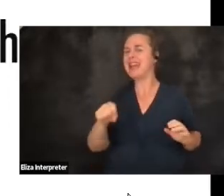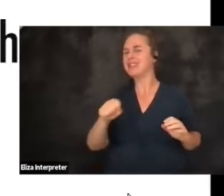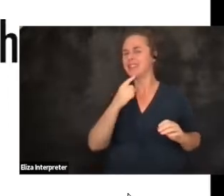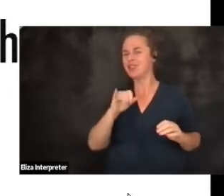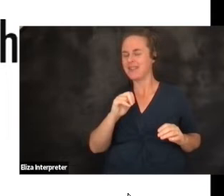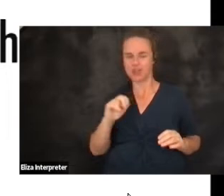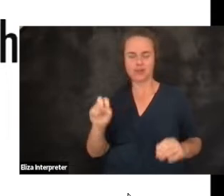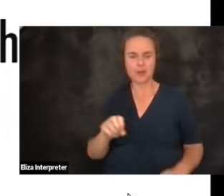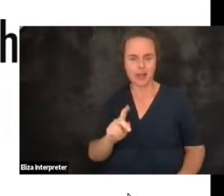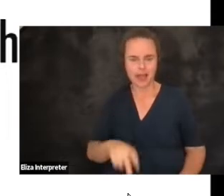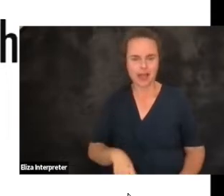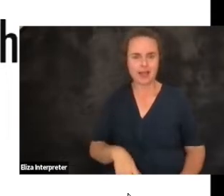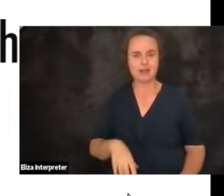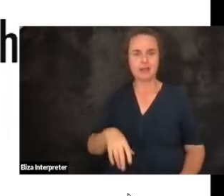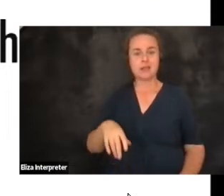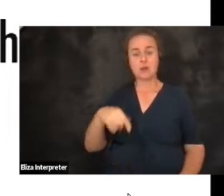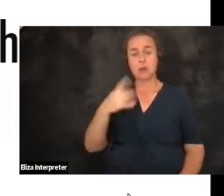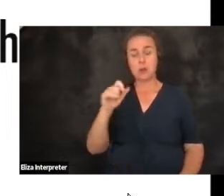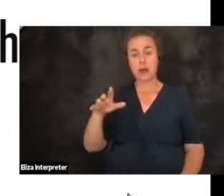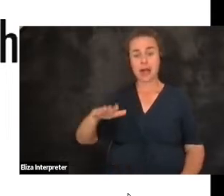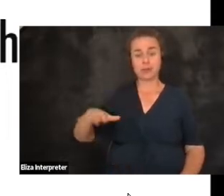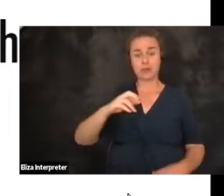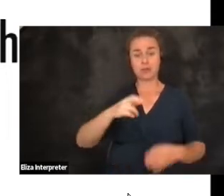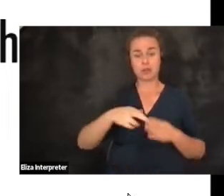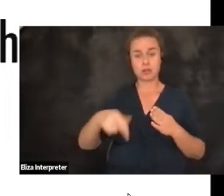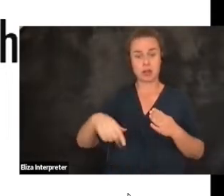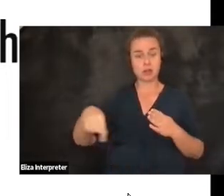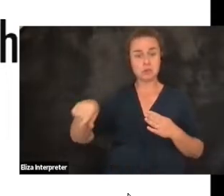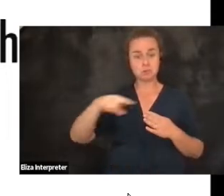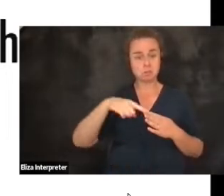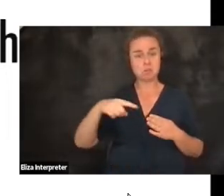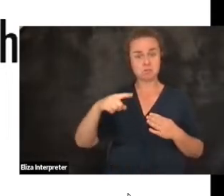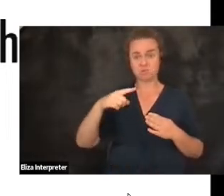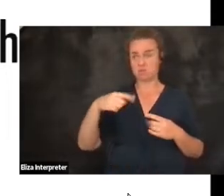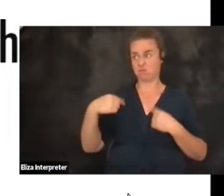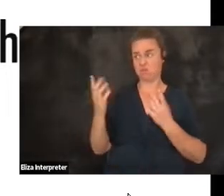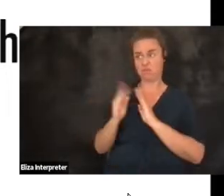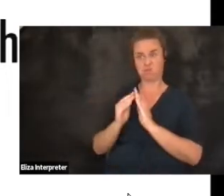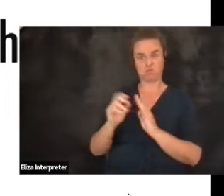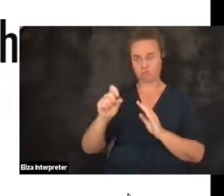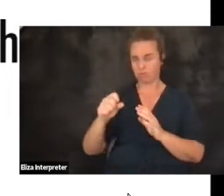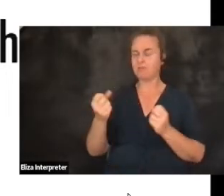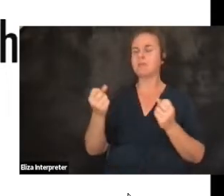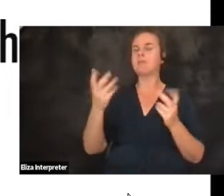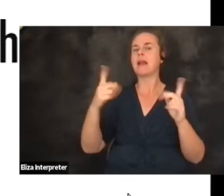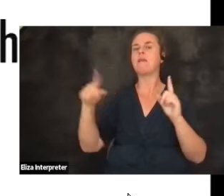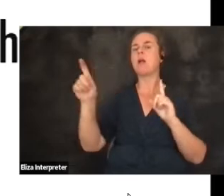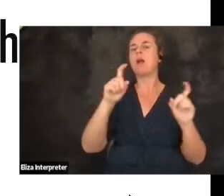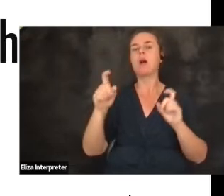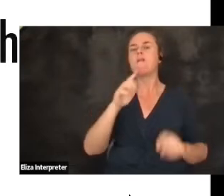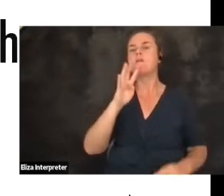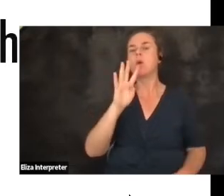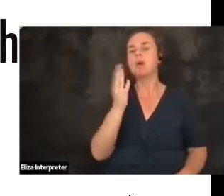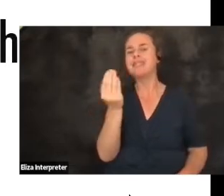so it looks like this results have been pretty consistent throughout. There were about 14 of 37 said there were